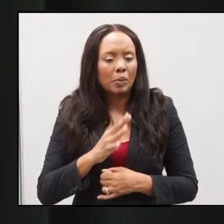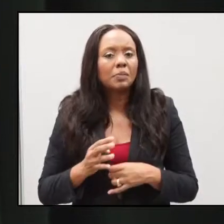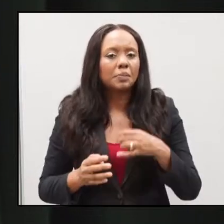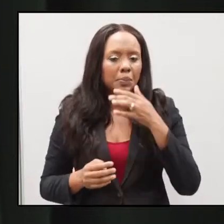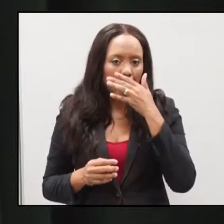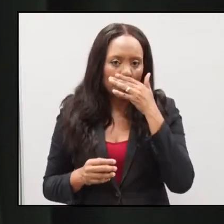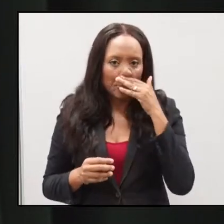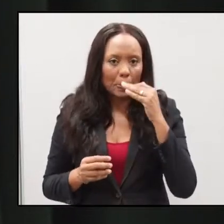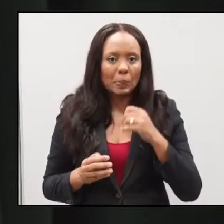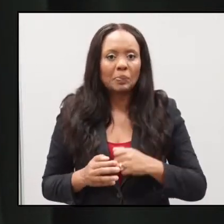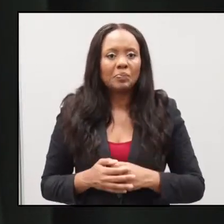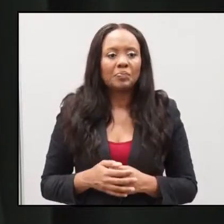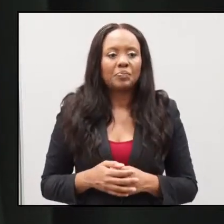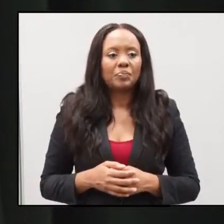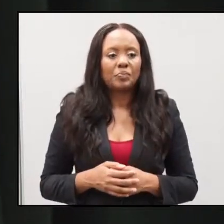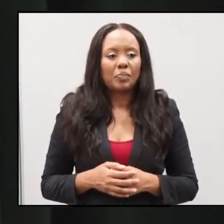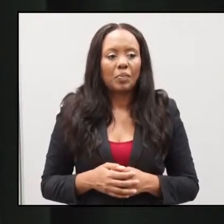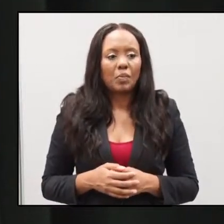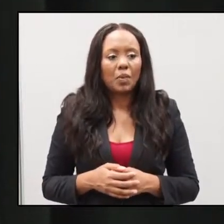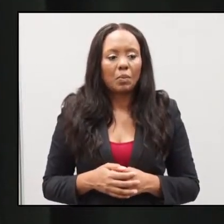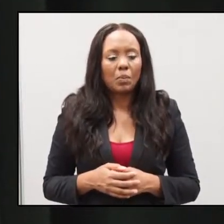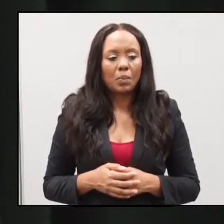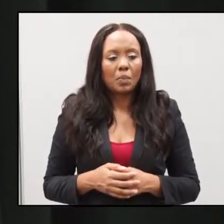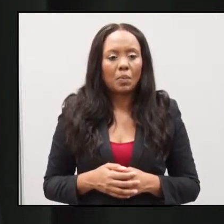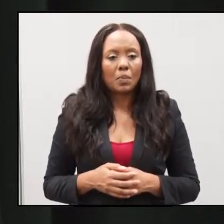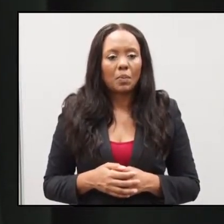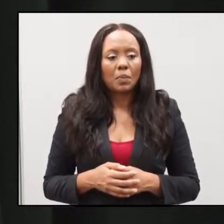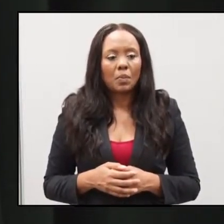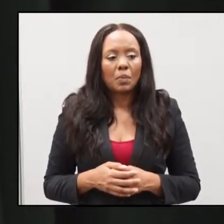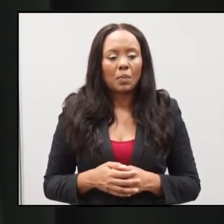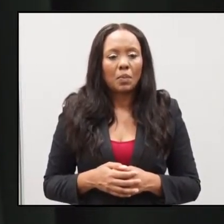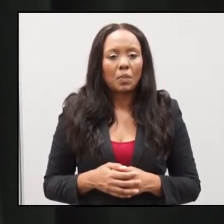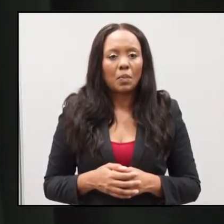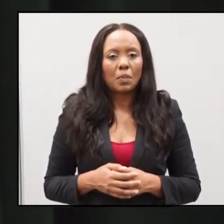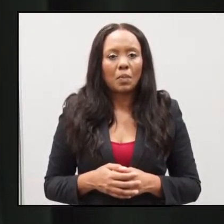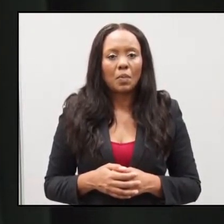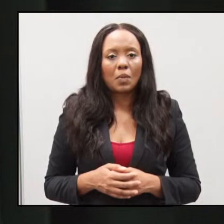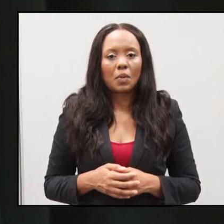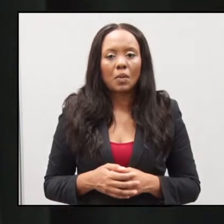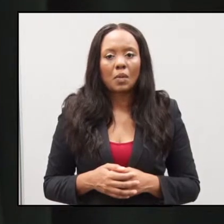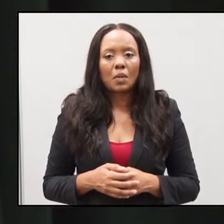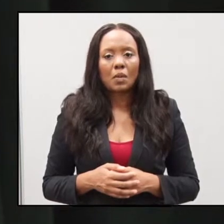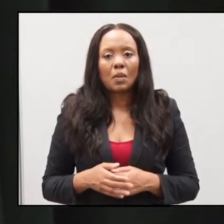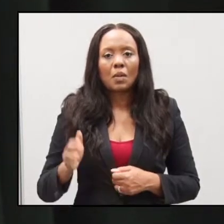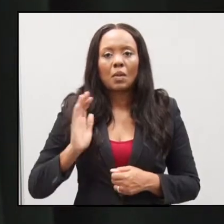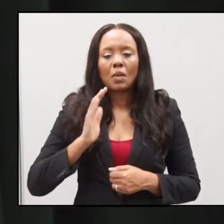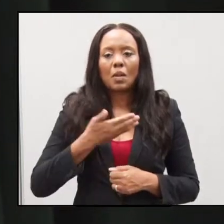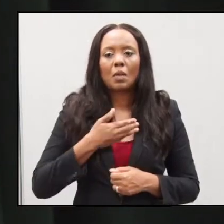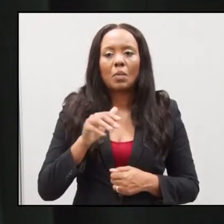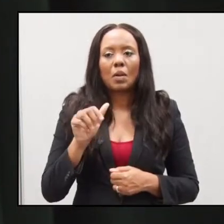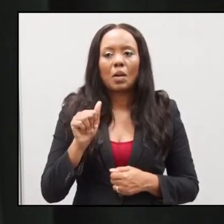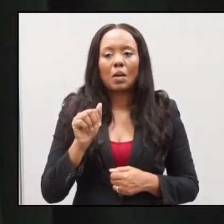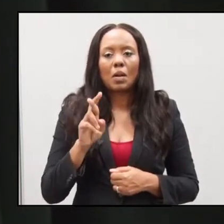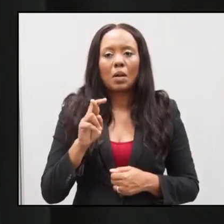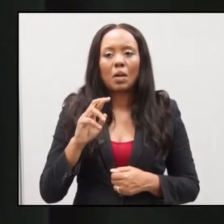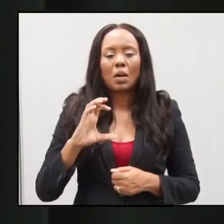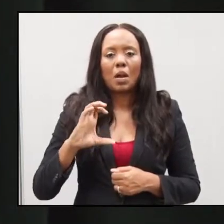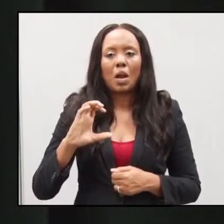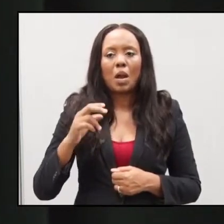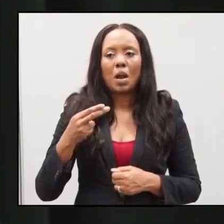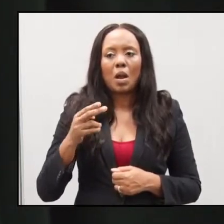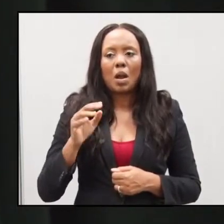without the rich documentary heritage so carefully stewarded by the Archives Department, which is at the center of the